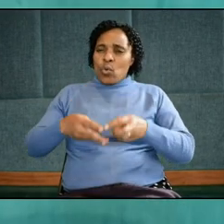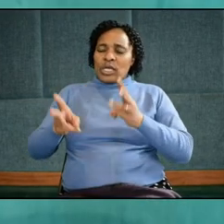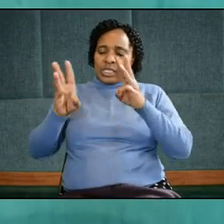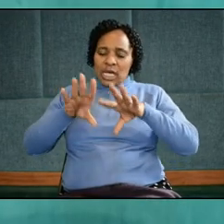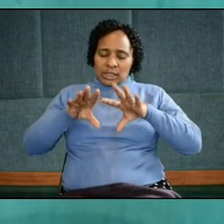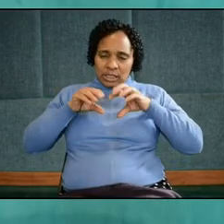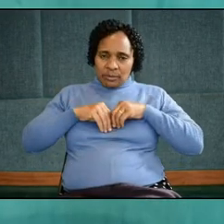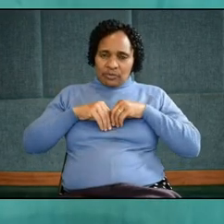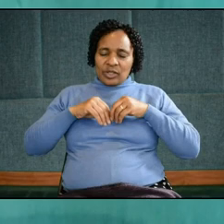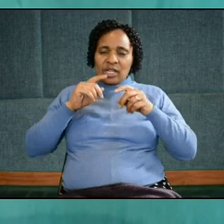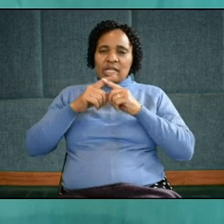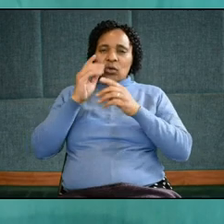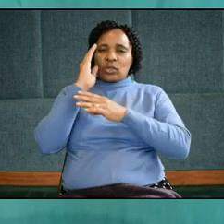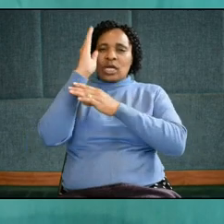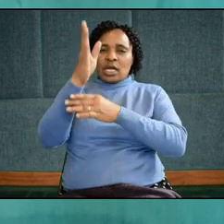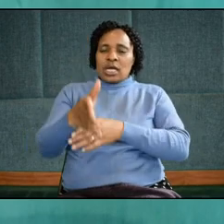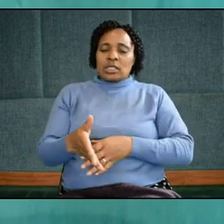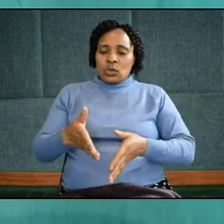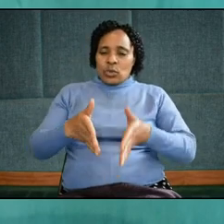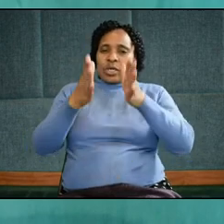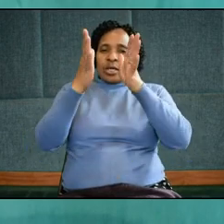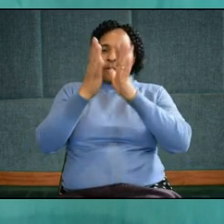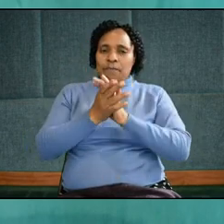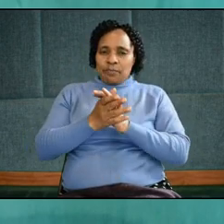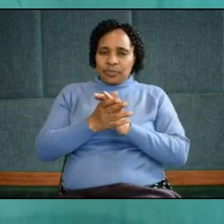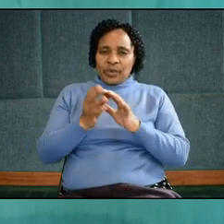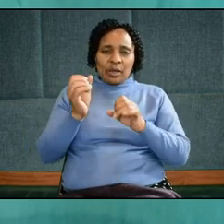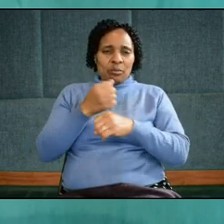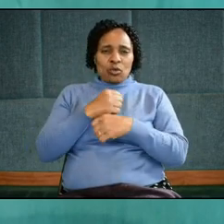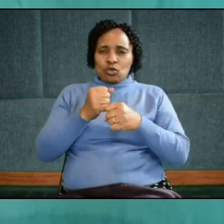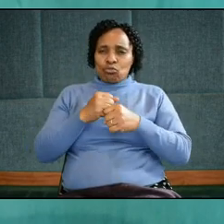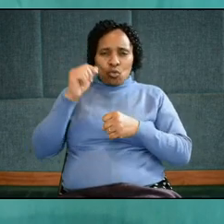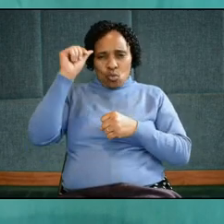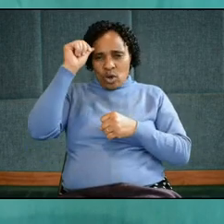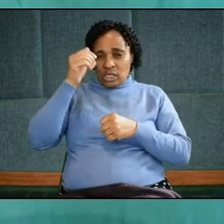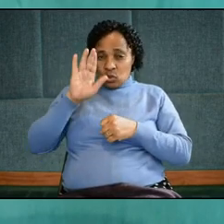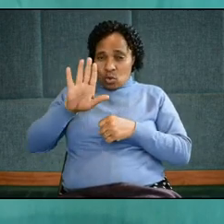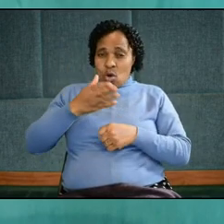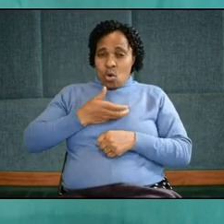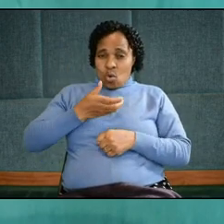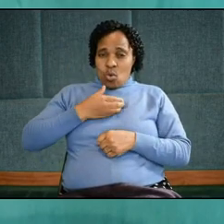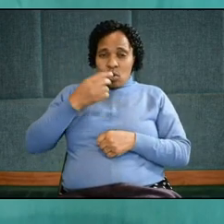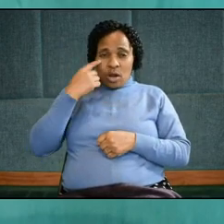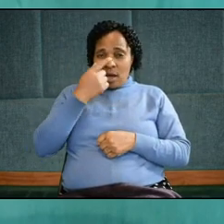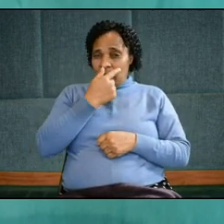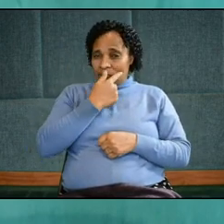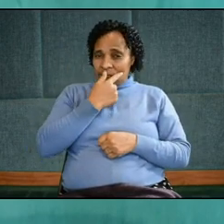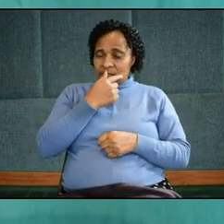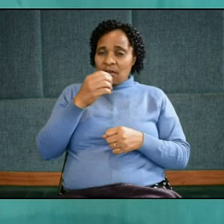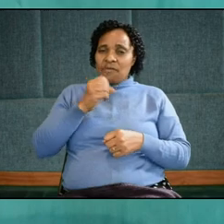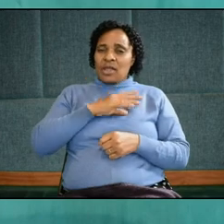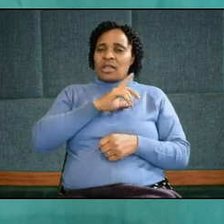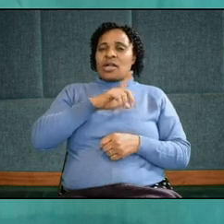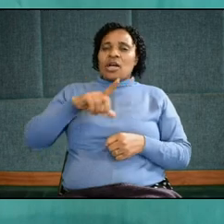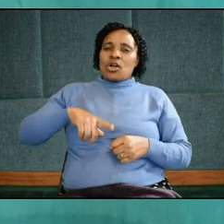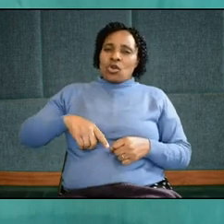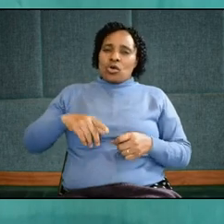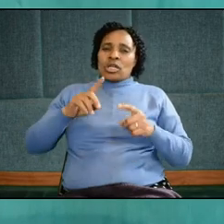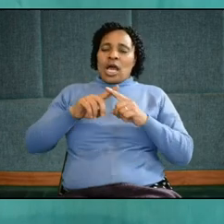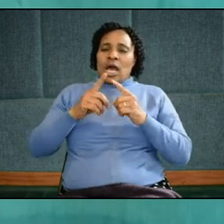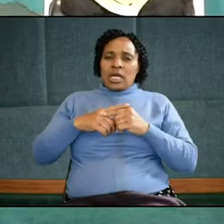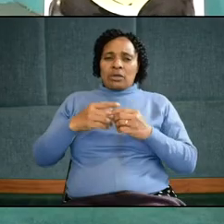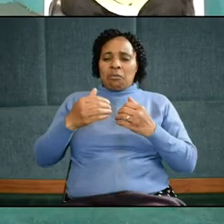acknowledge him, and he shall direct your path. Mm-hmm. Do not be wise in your own eyes. Fear the Lord and depart from